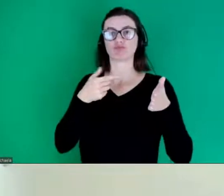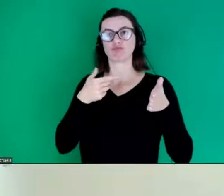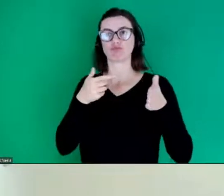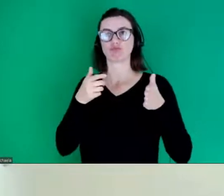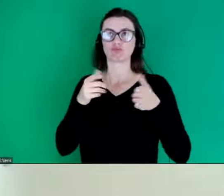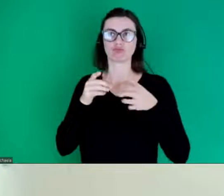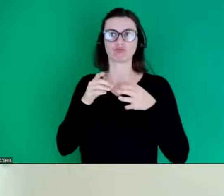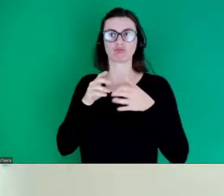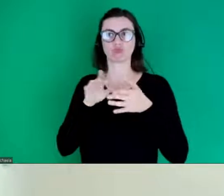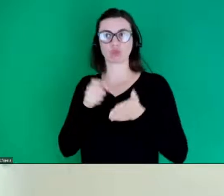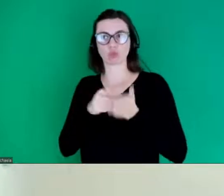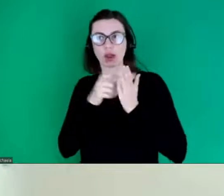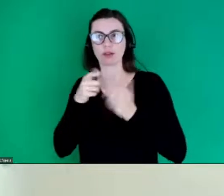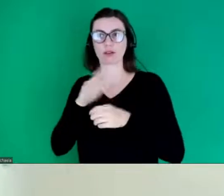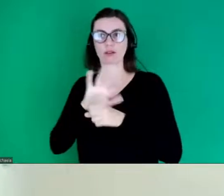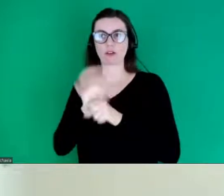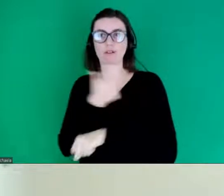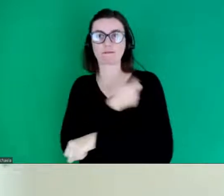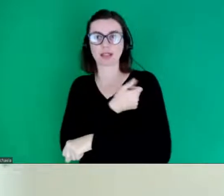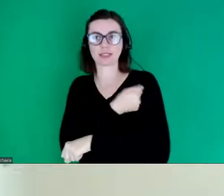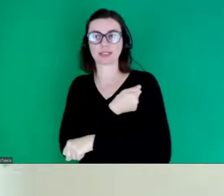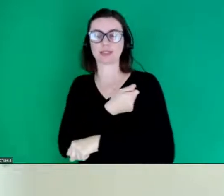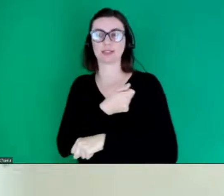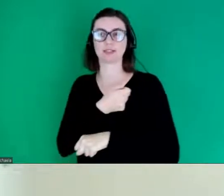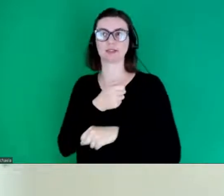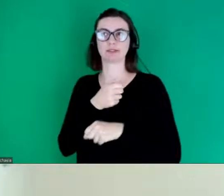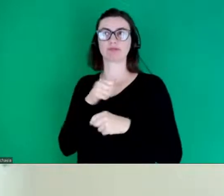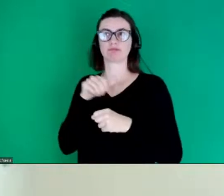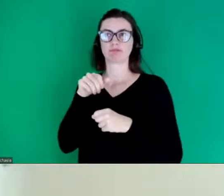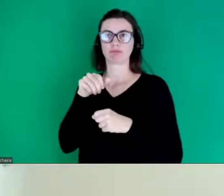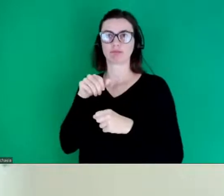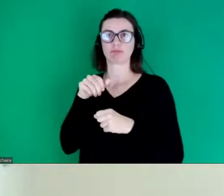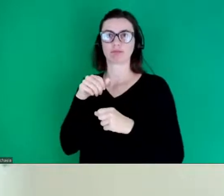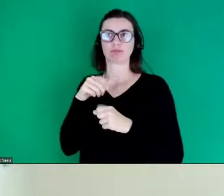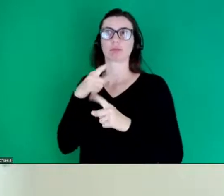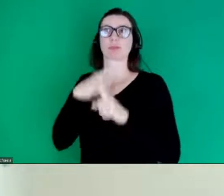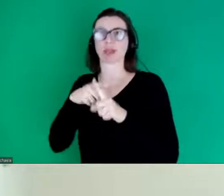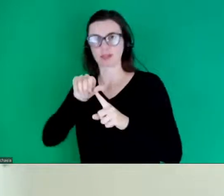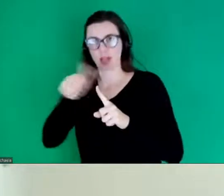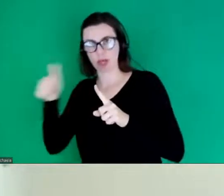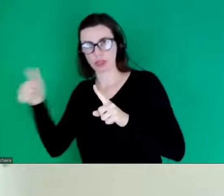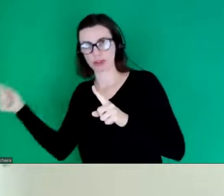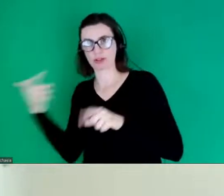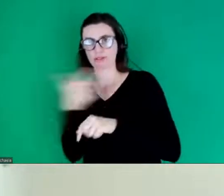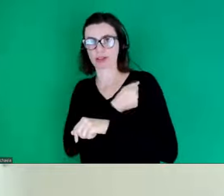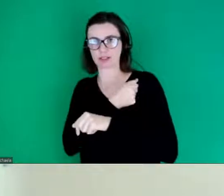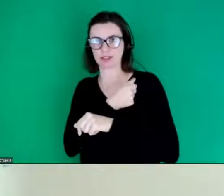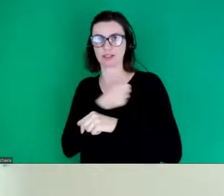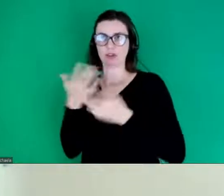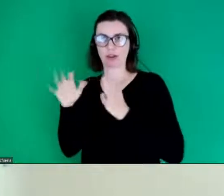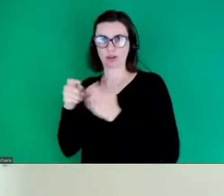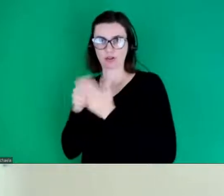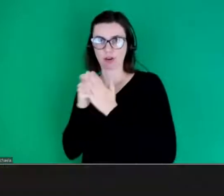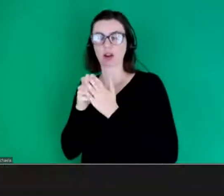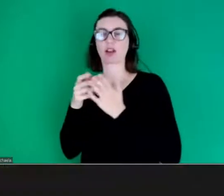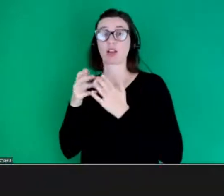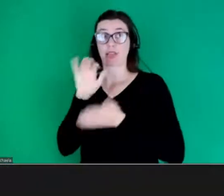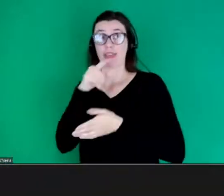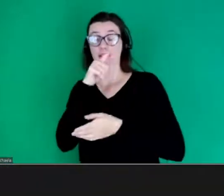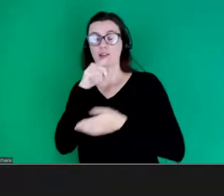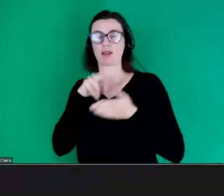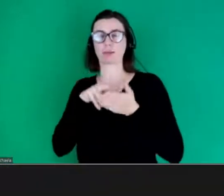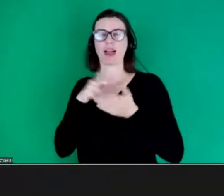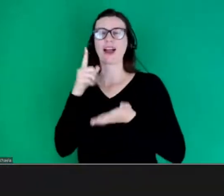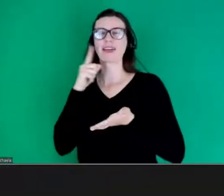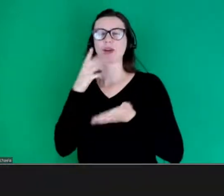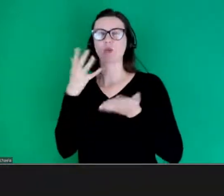COVID vaccine to be included with the other vaccines that are required would mean, and I think what he